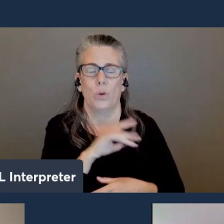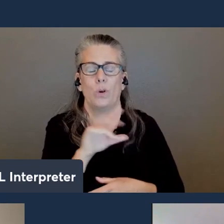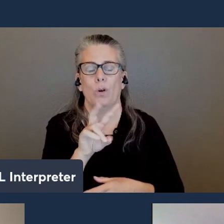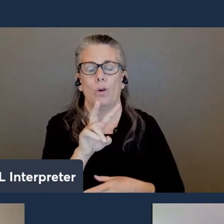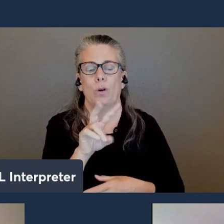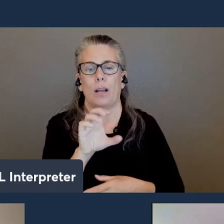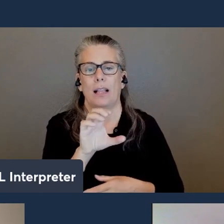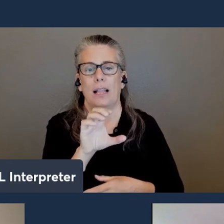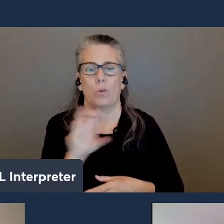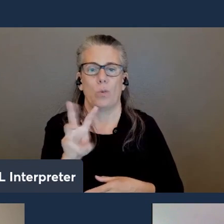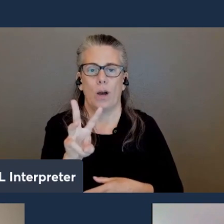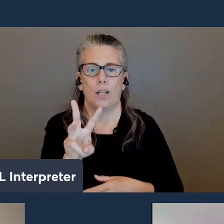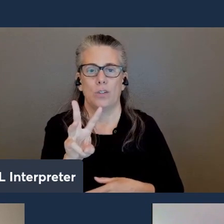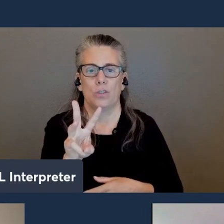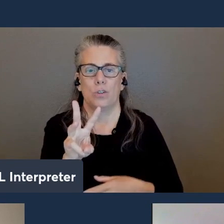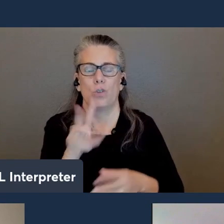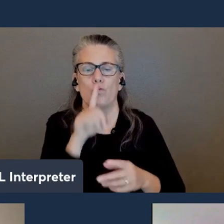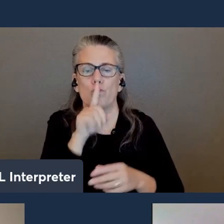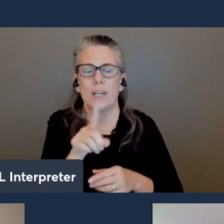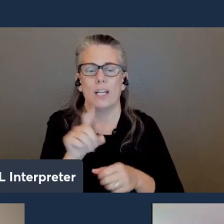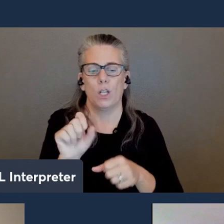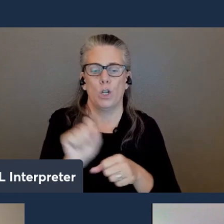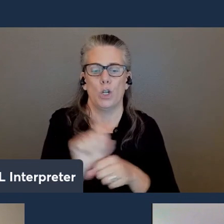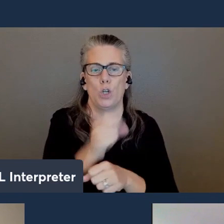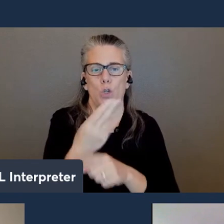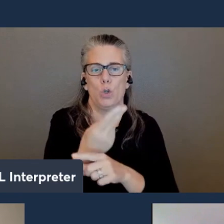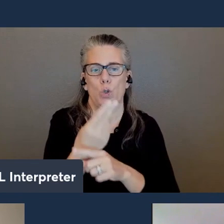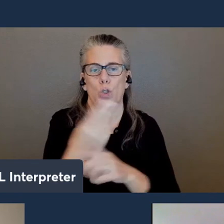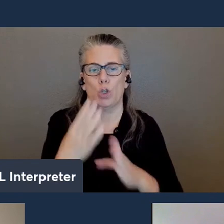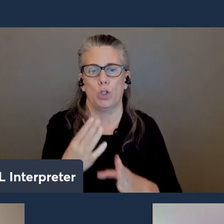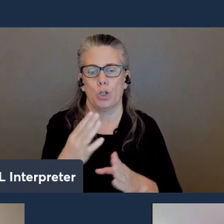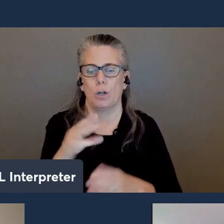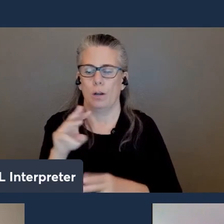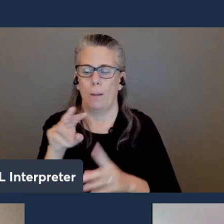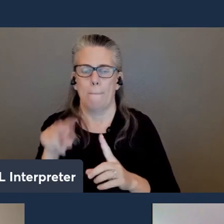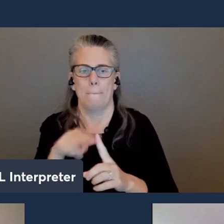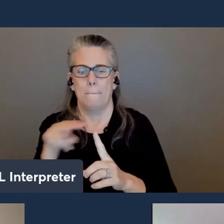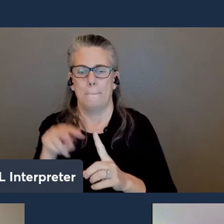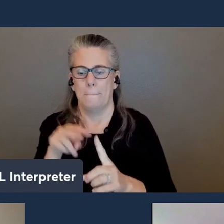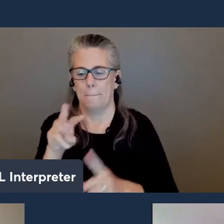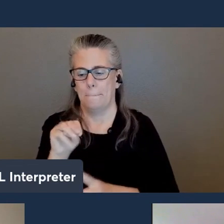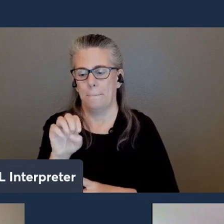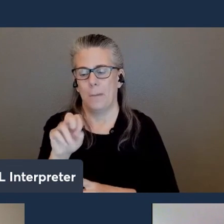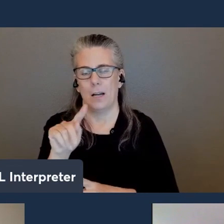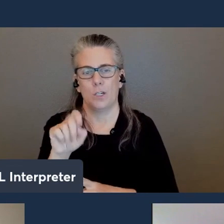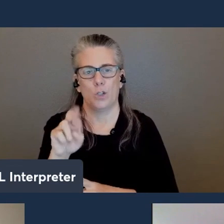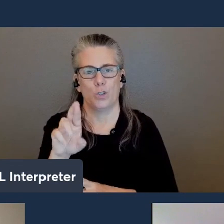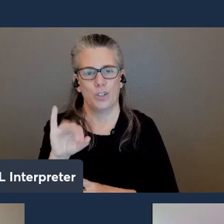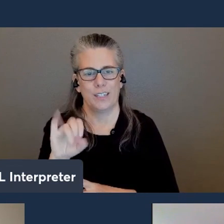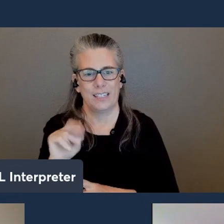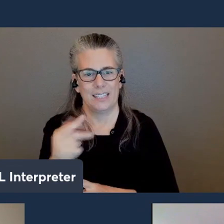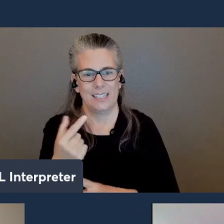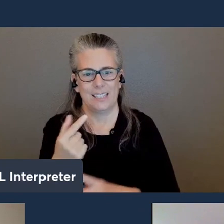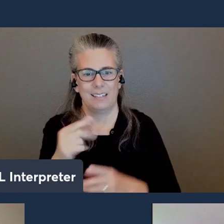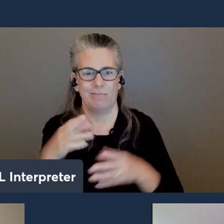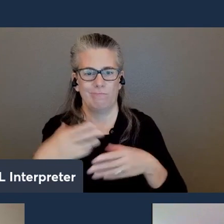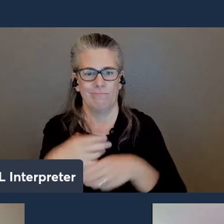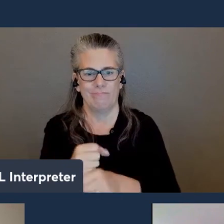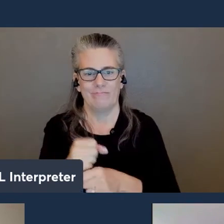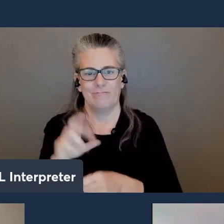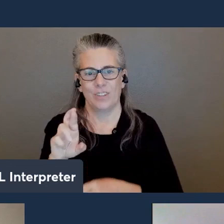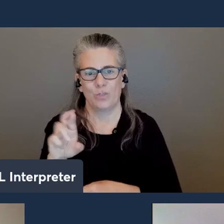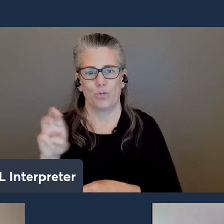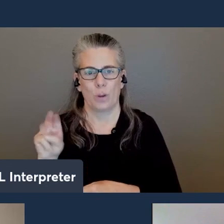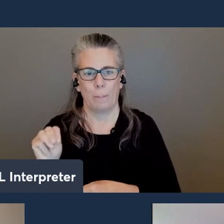thing? Yeah. Real user monitoring. So you can do end-to-end monitoring on CloudWatch. Please do check it out right now. It's available on the